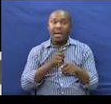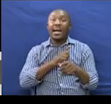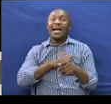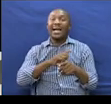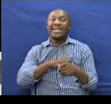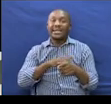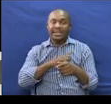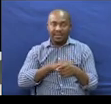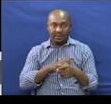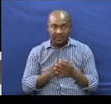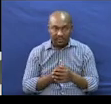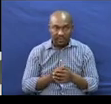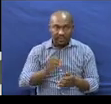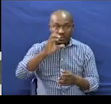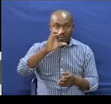characteristics